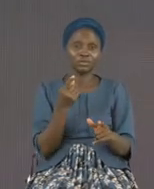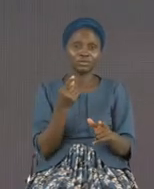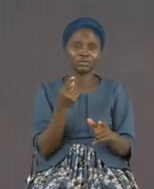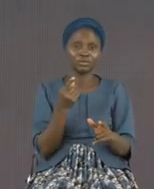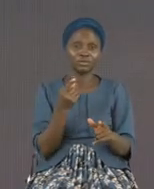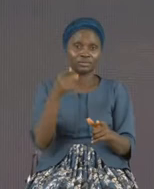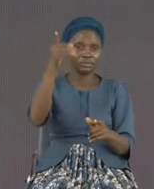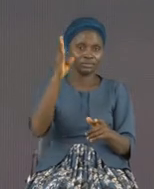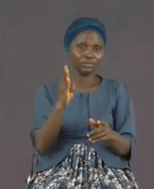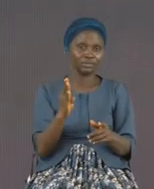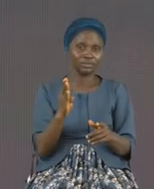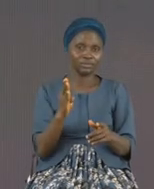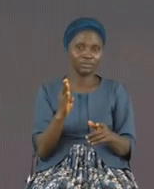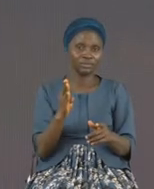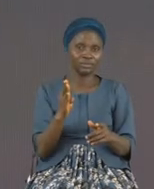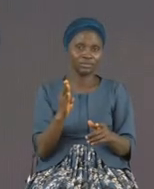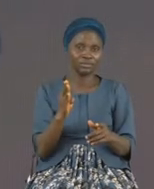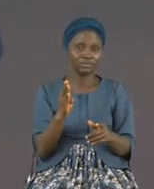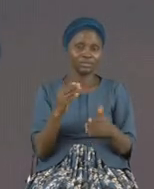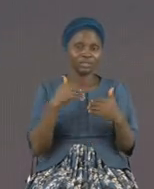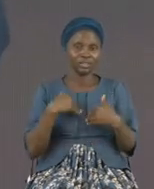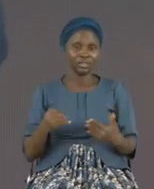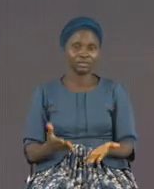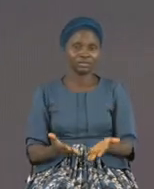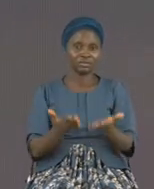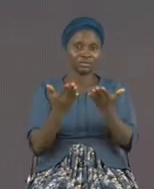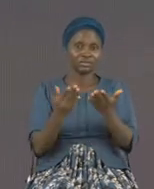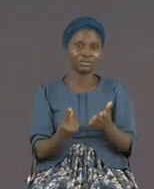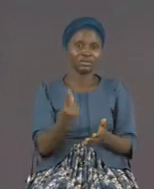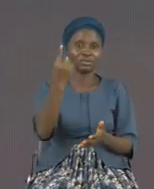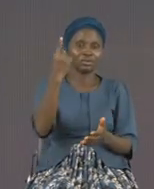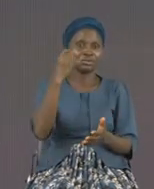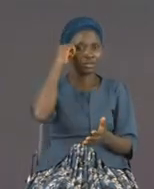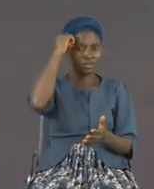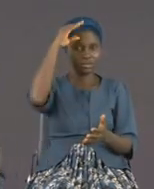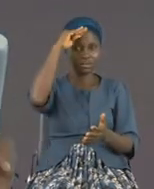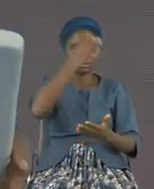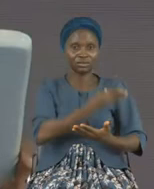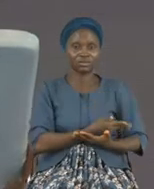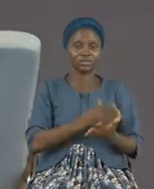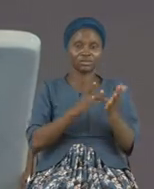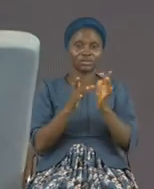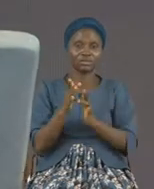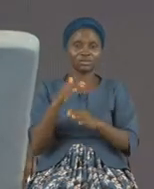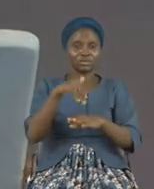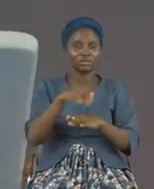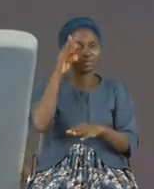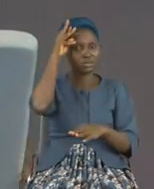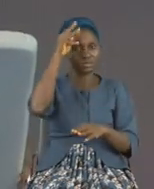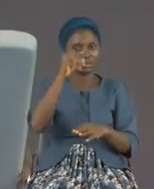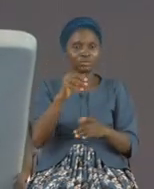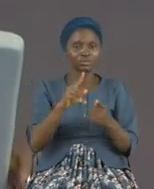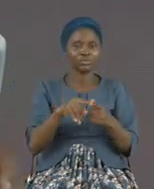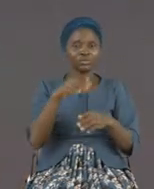God, having raised up his son Jesus, sent him to bless you in